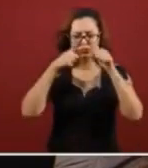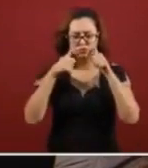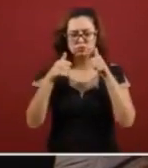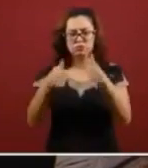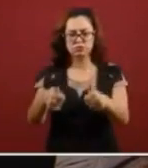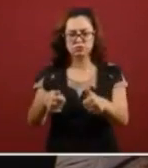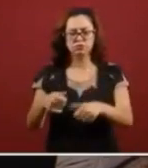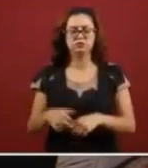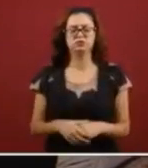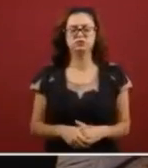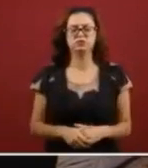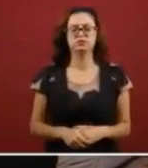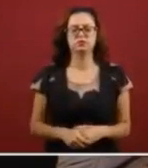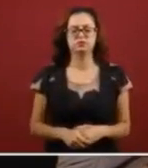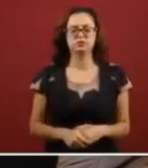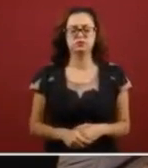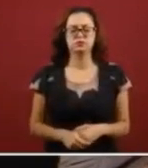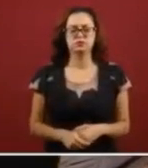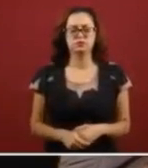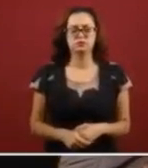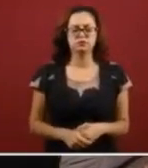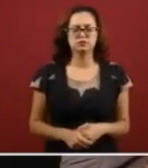for this purpose.